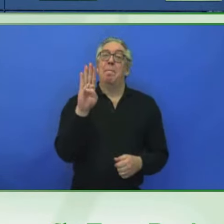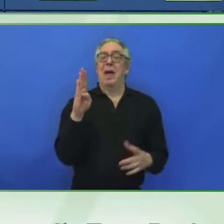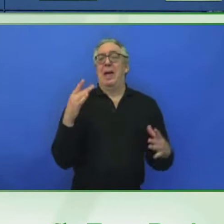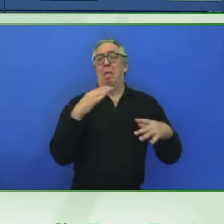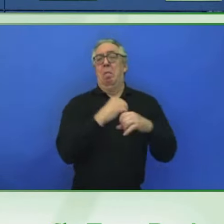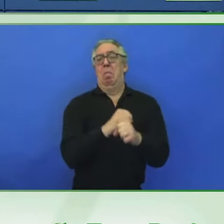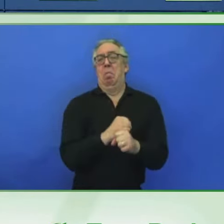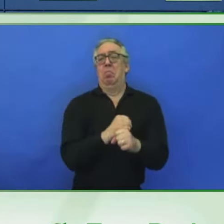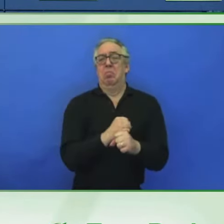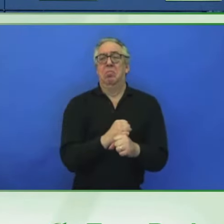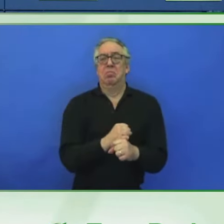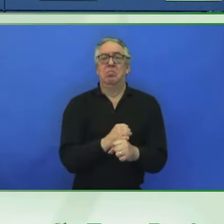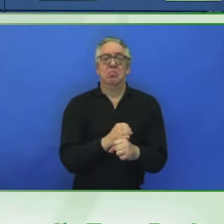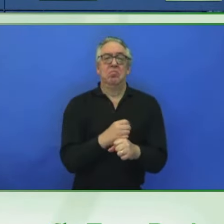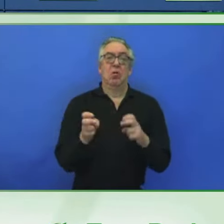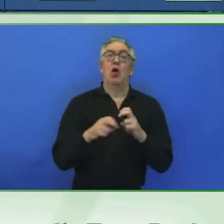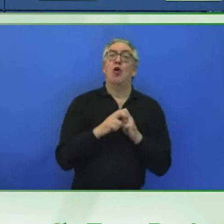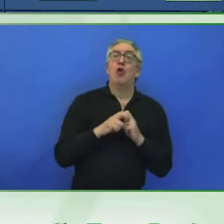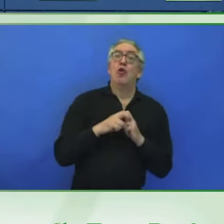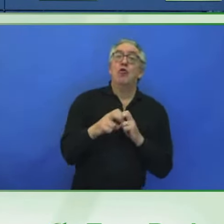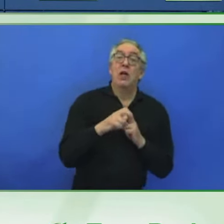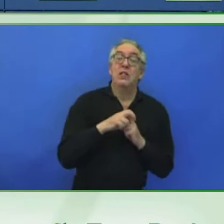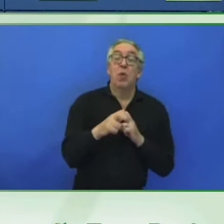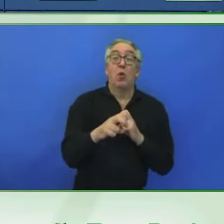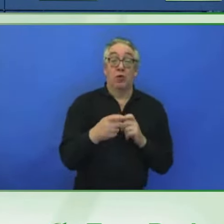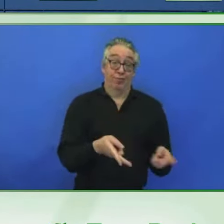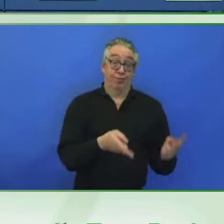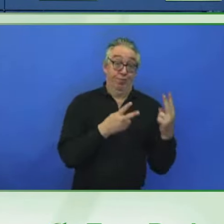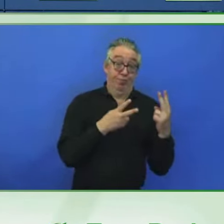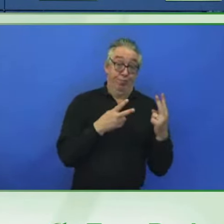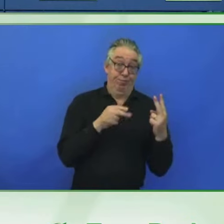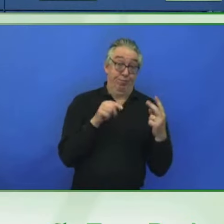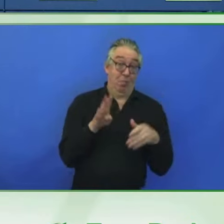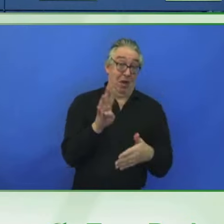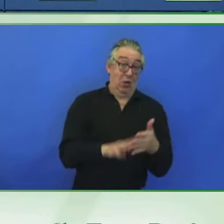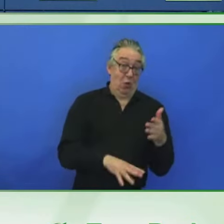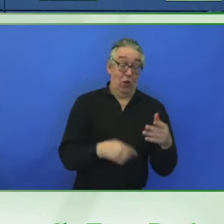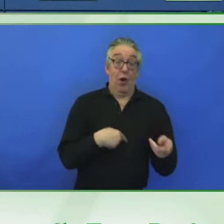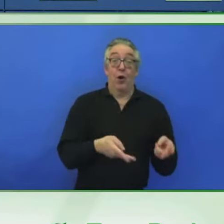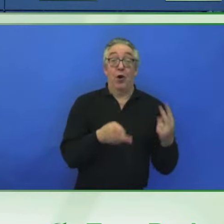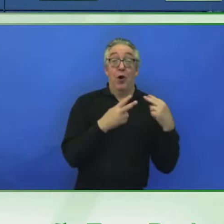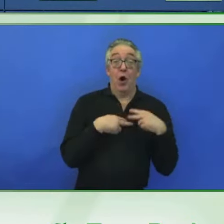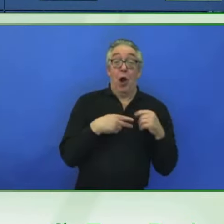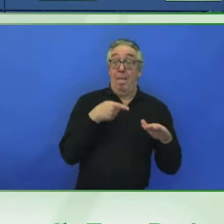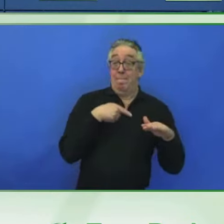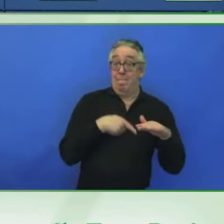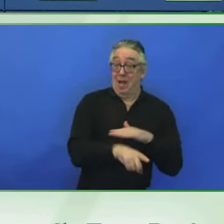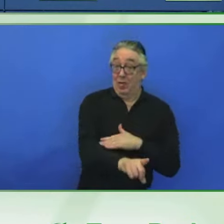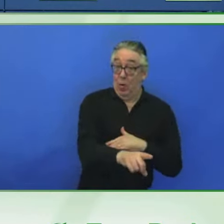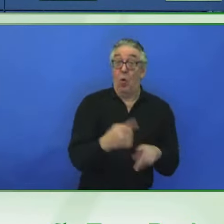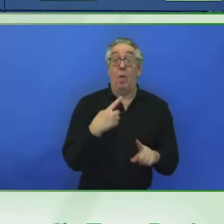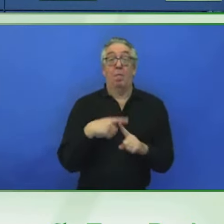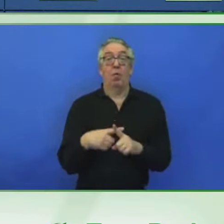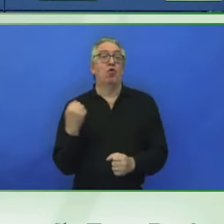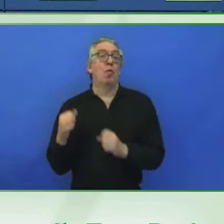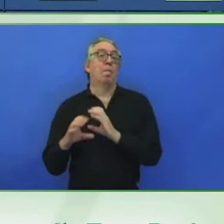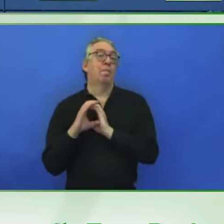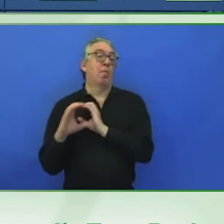Barcelona that manage metro and bus network in the city of Barcelona and